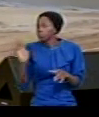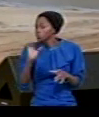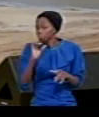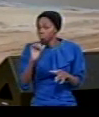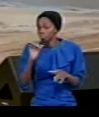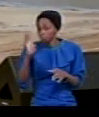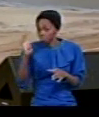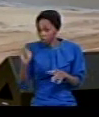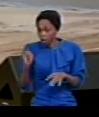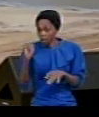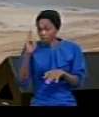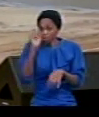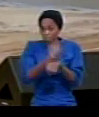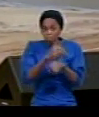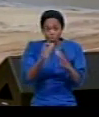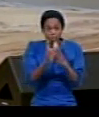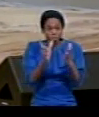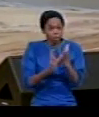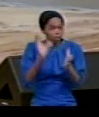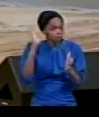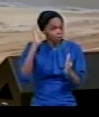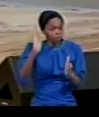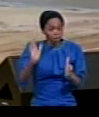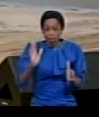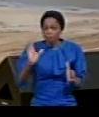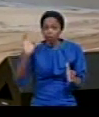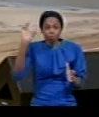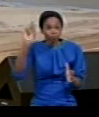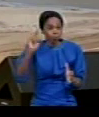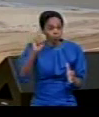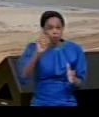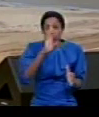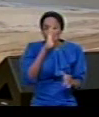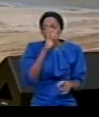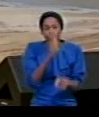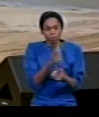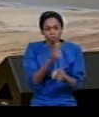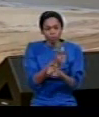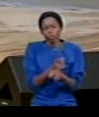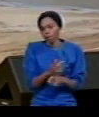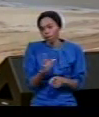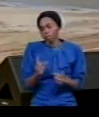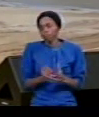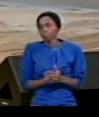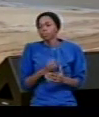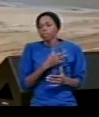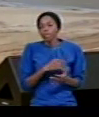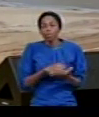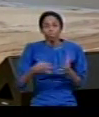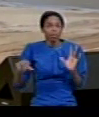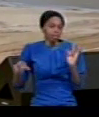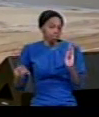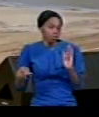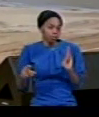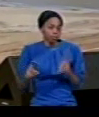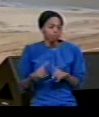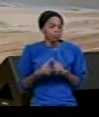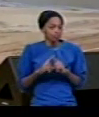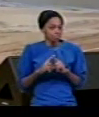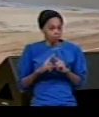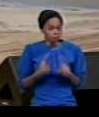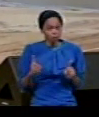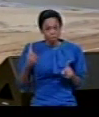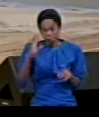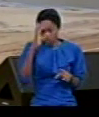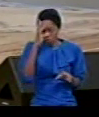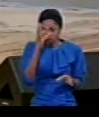shall no flesh be justified. Then in verse 17, it says, but if,